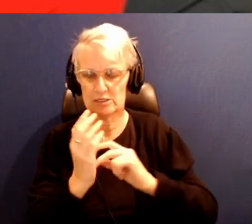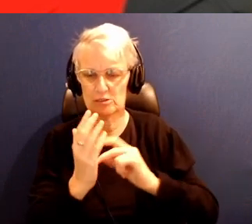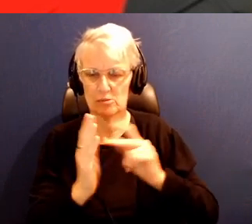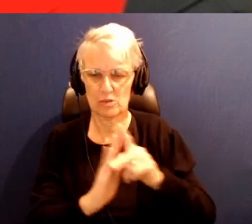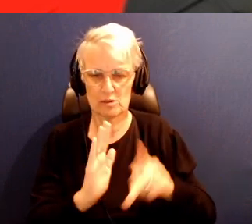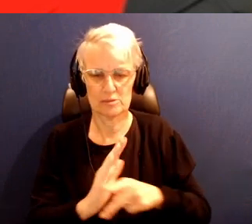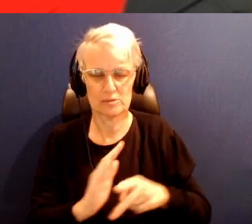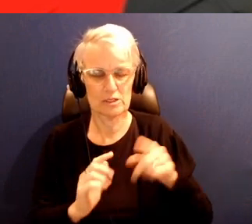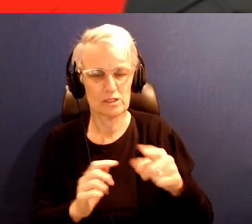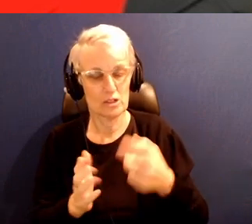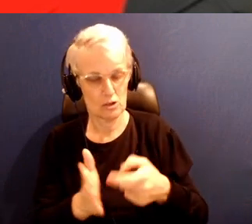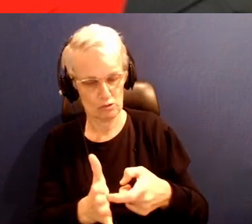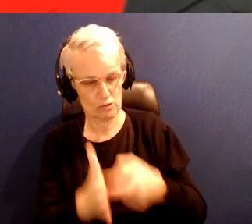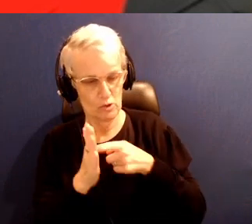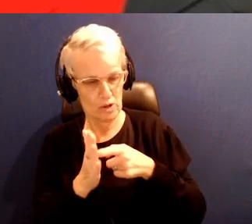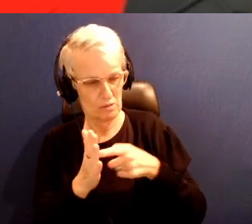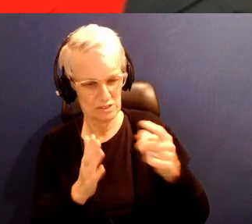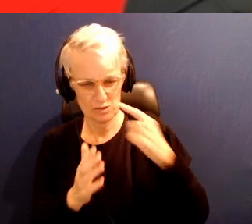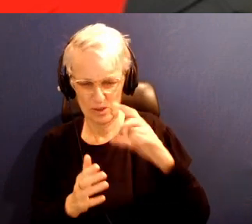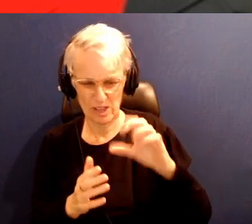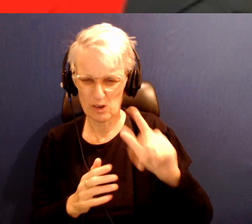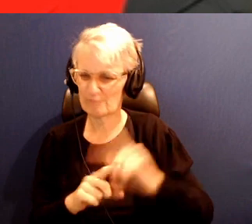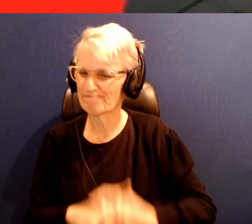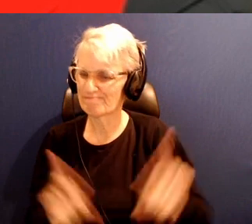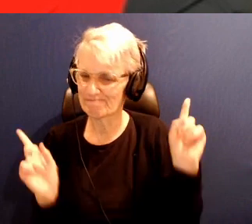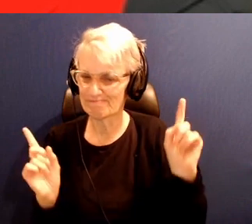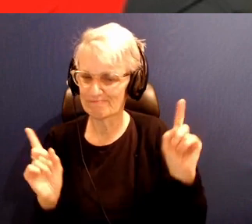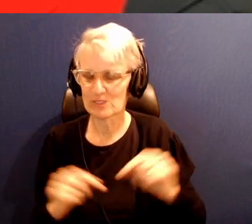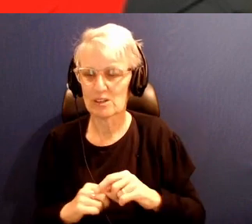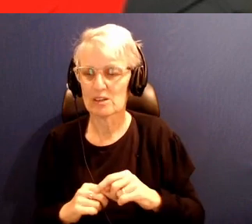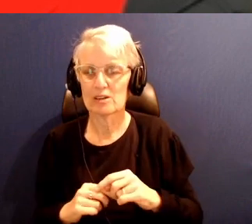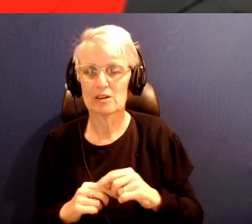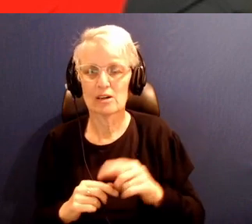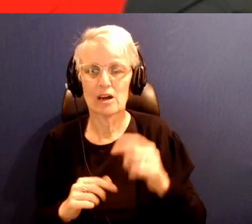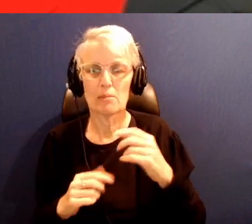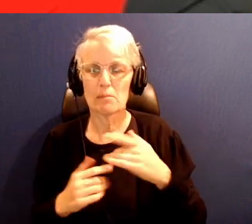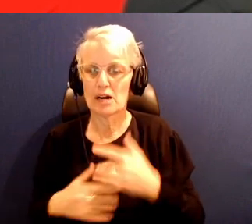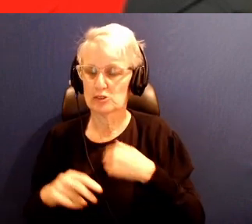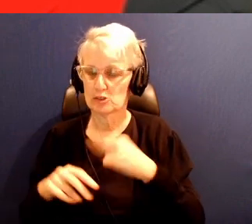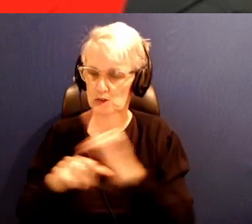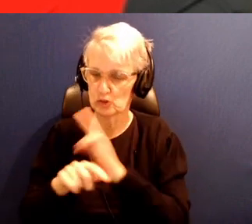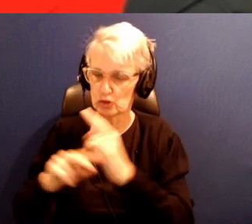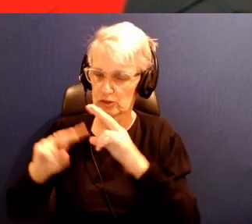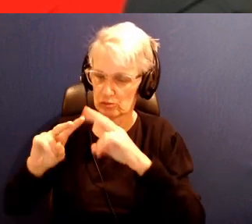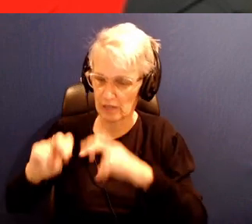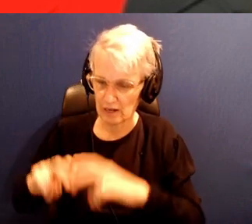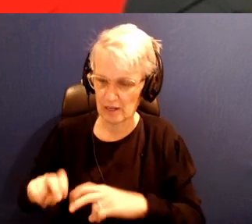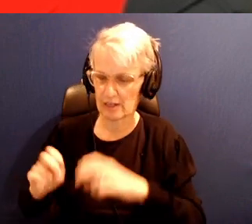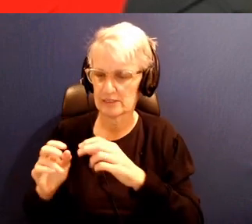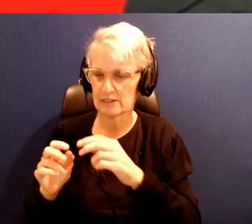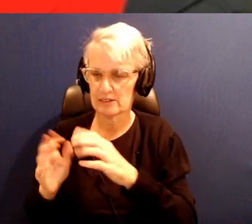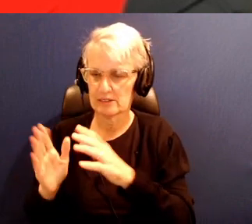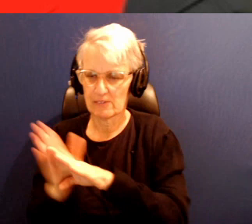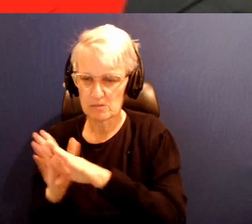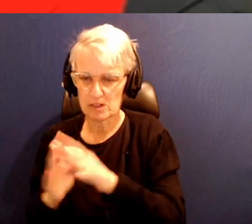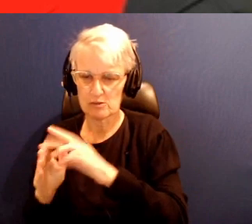Policy, the requirements for this call are different. The tools generally used to analyze and assess development